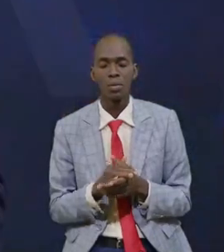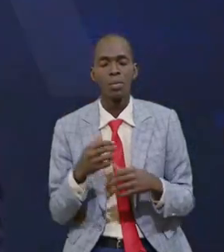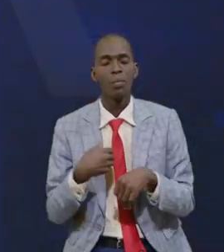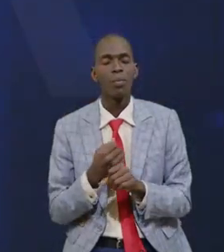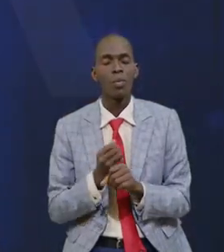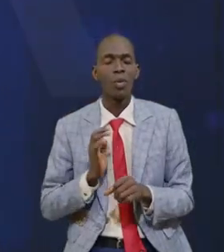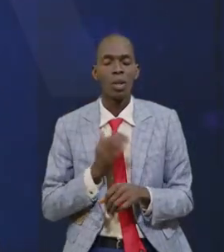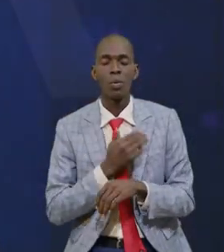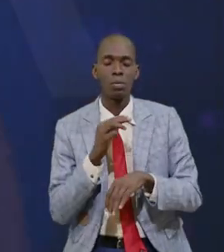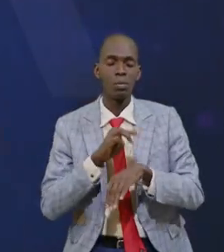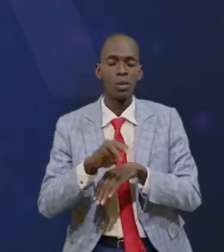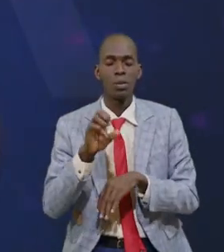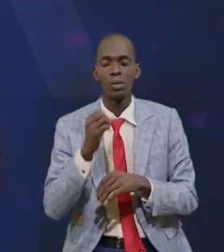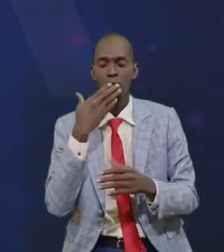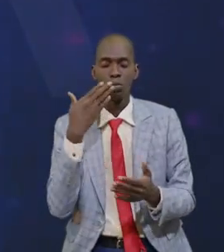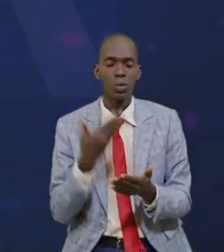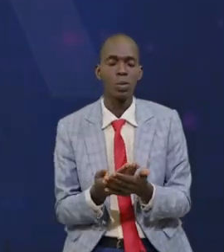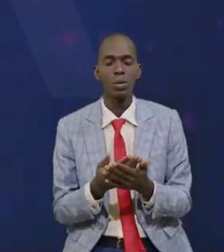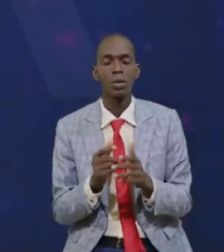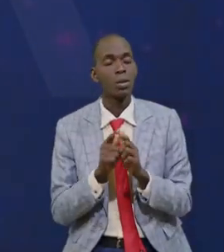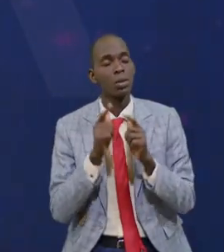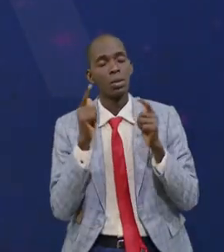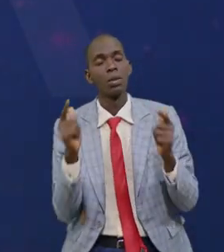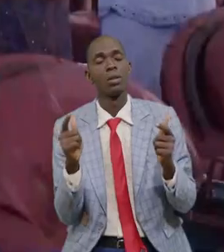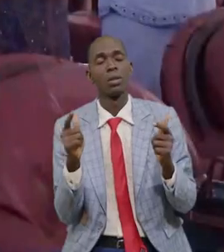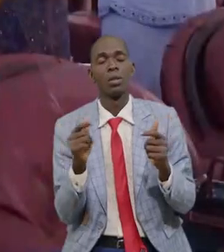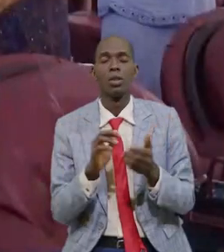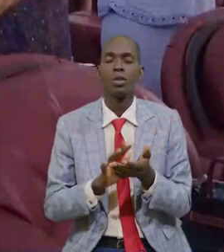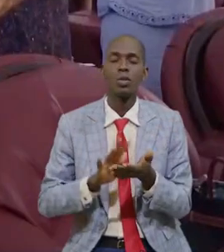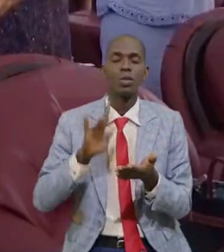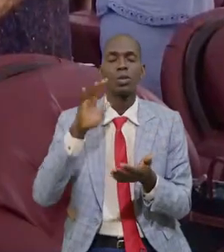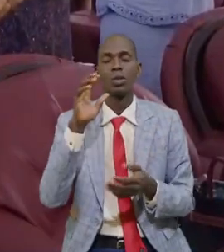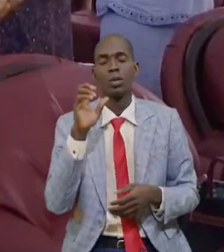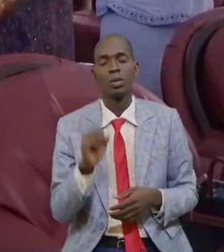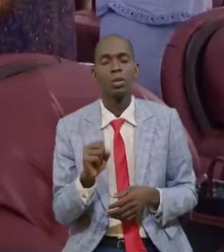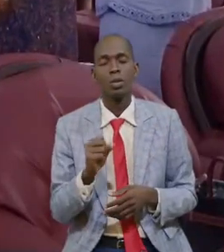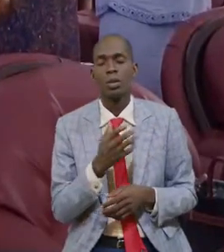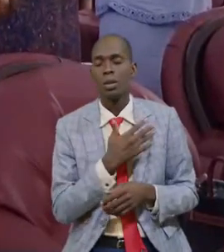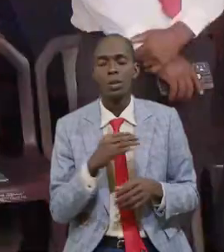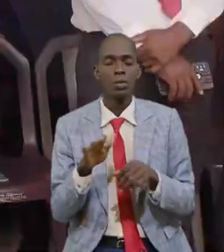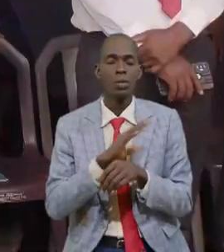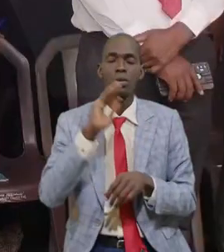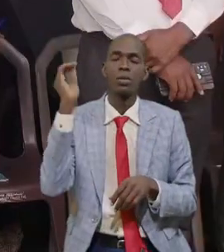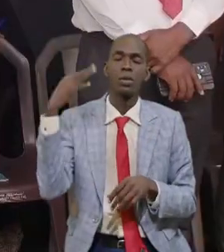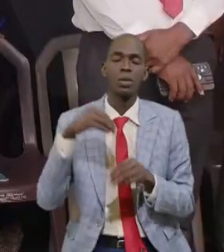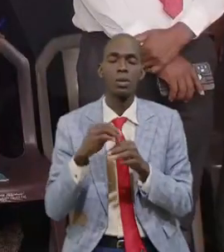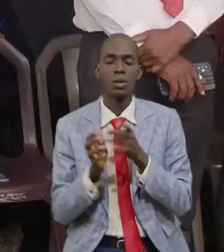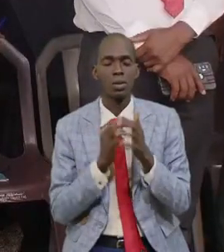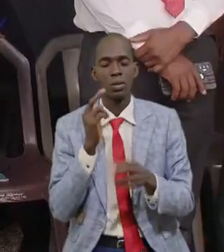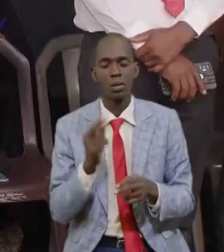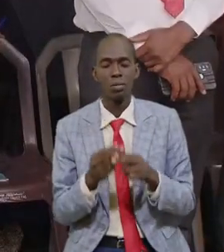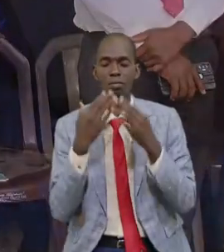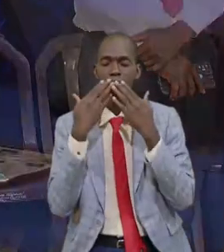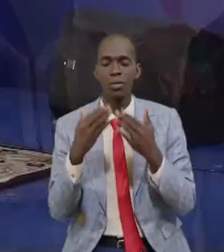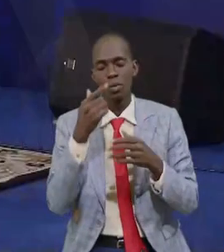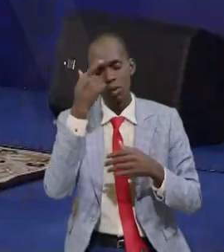ministries good, great, glorious, gracious, in Jesus' name. Thank you, because